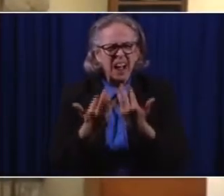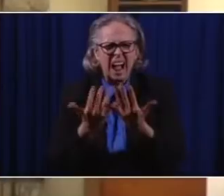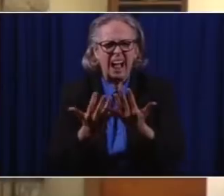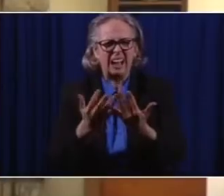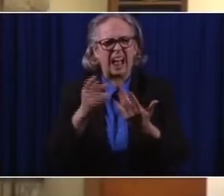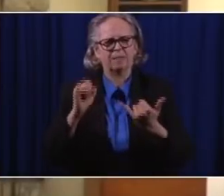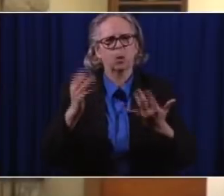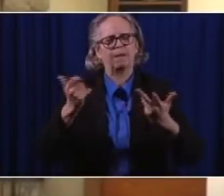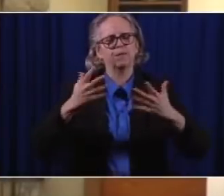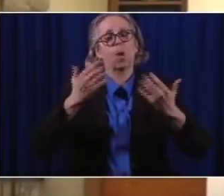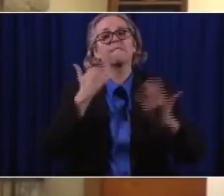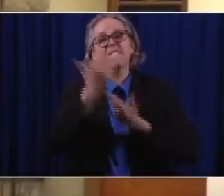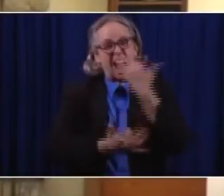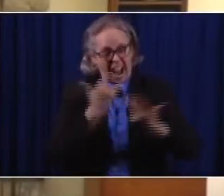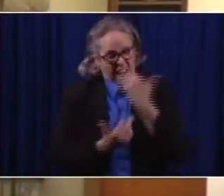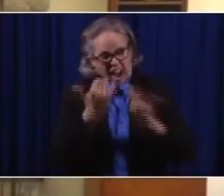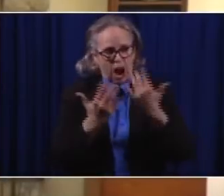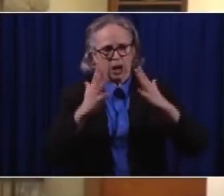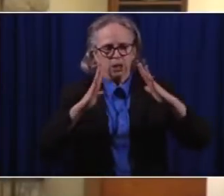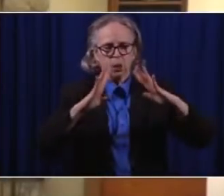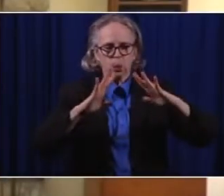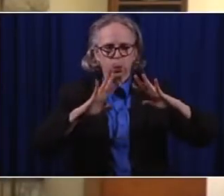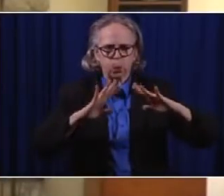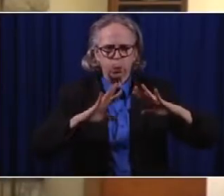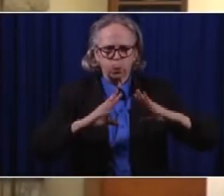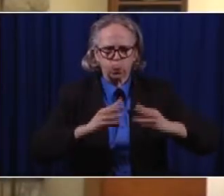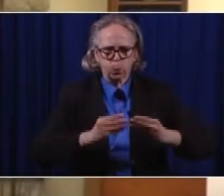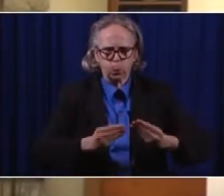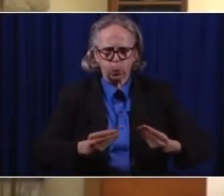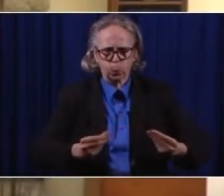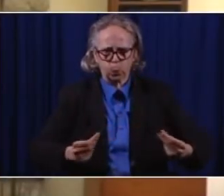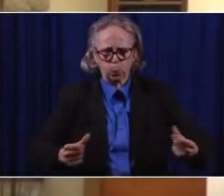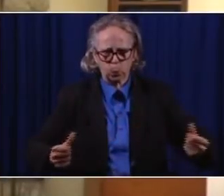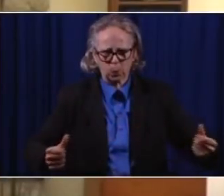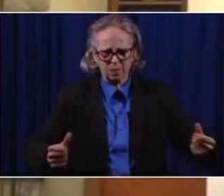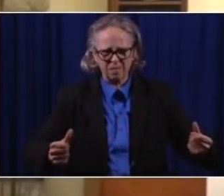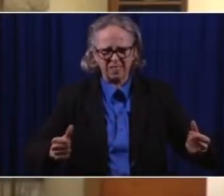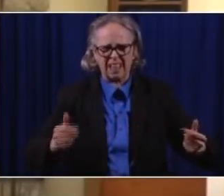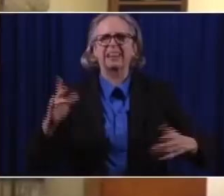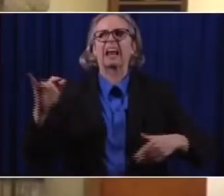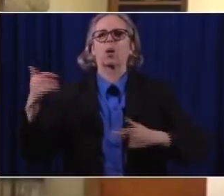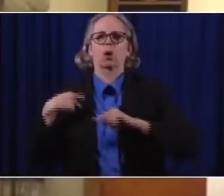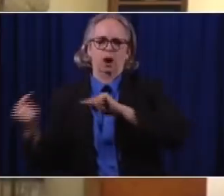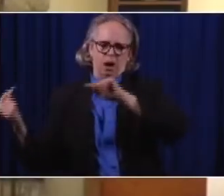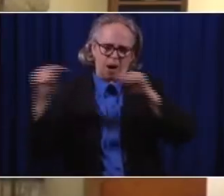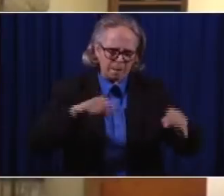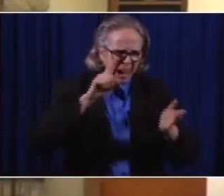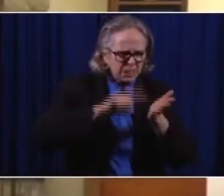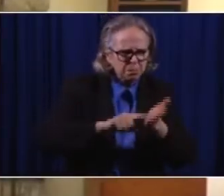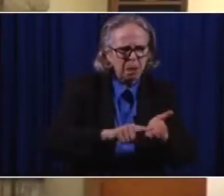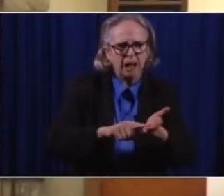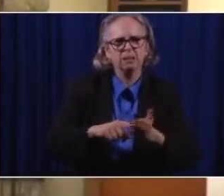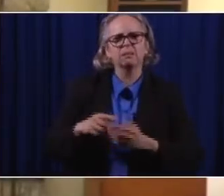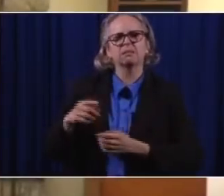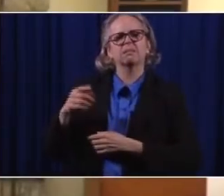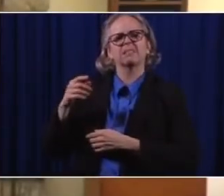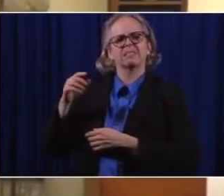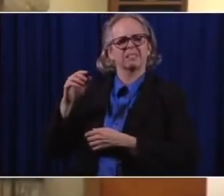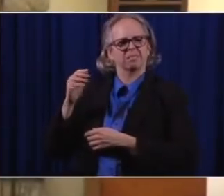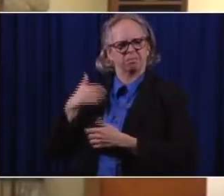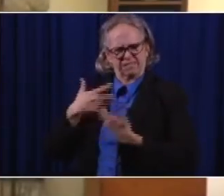time. We expect, I've talked with Jack Marshbanks, the Ohio Department of Transportation. We expect